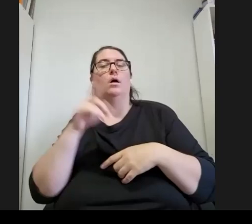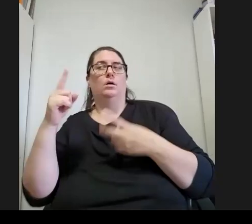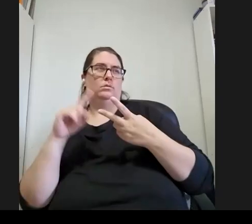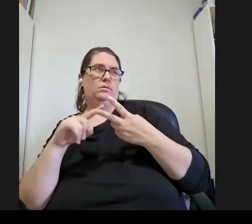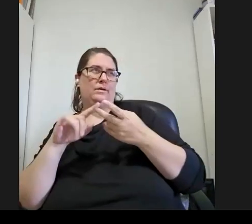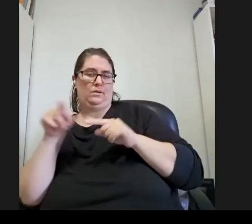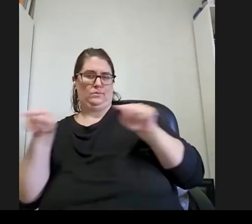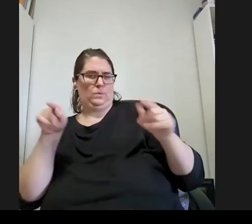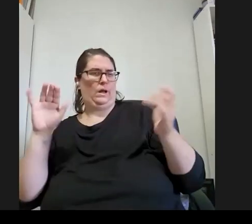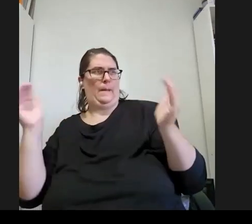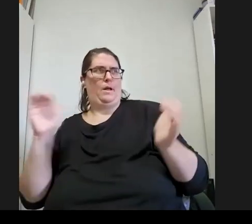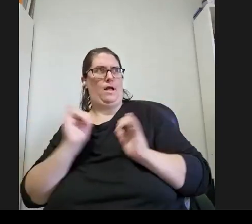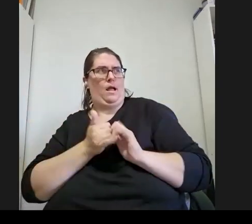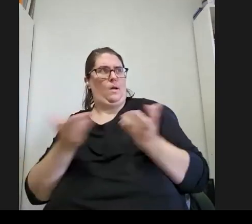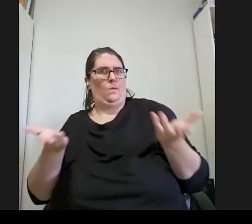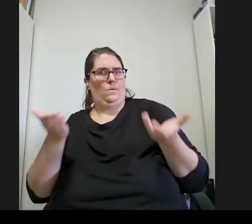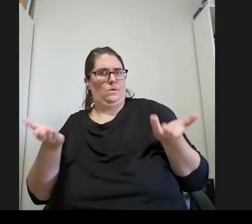two?